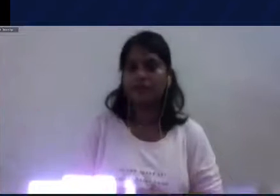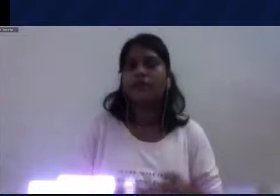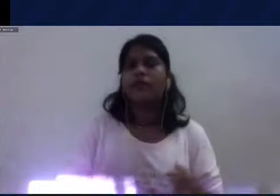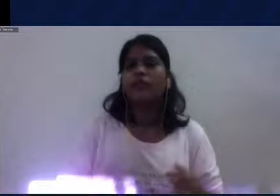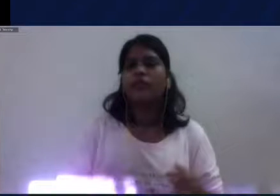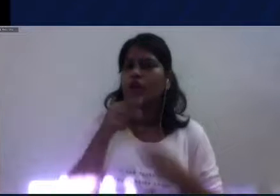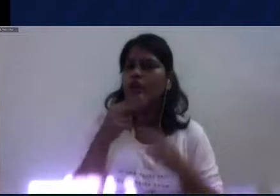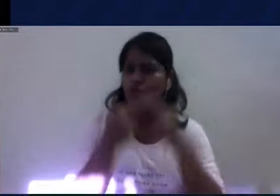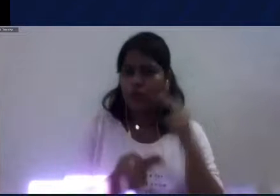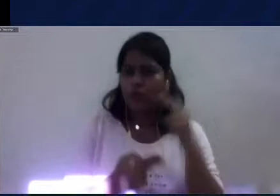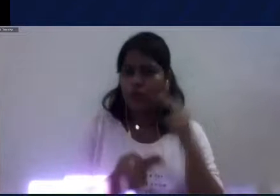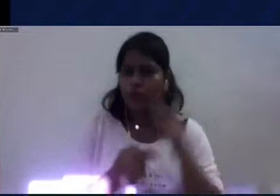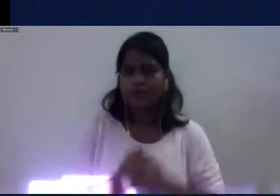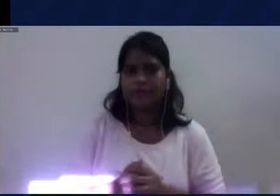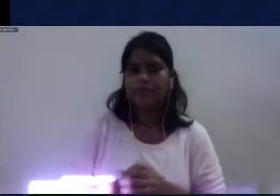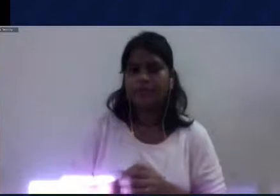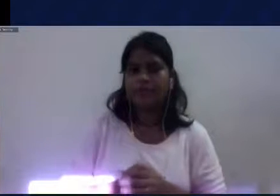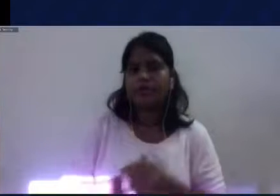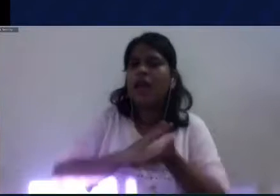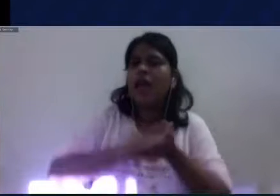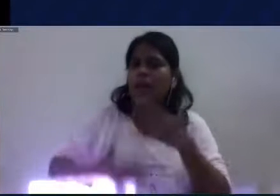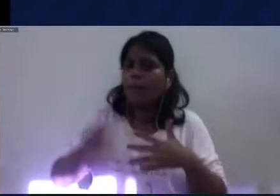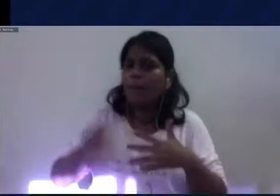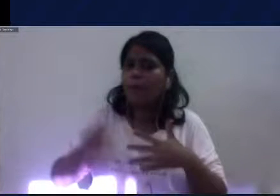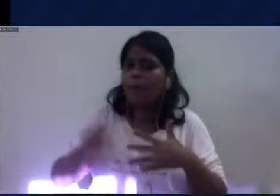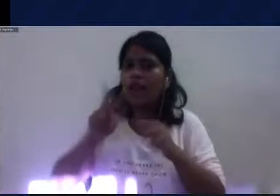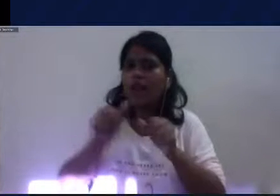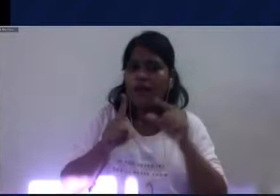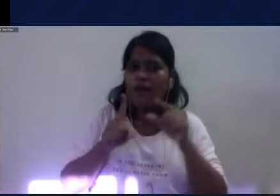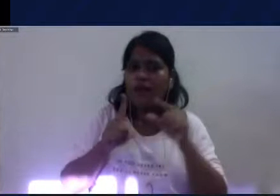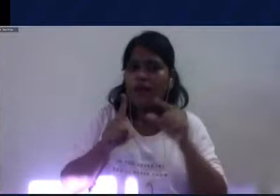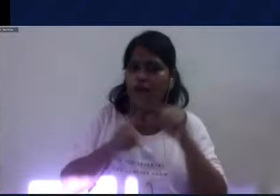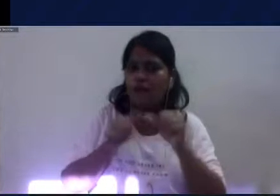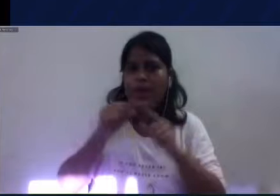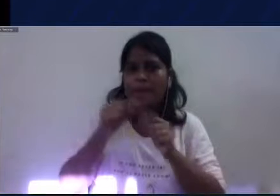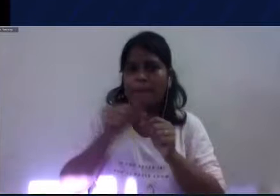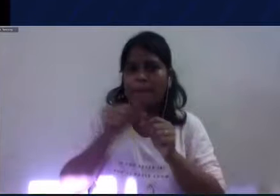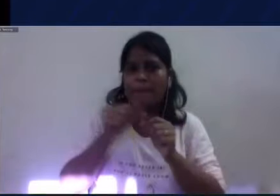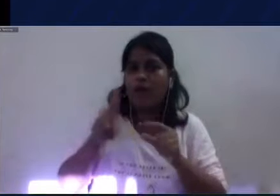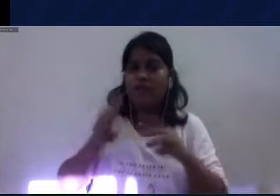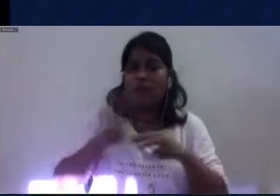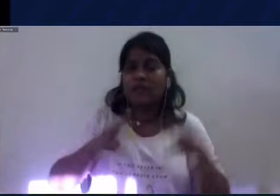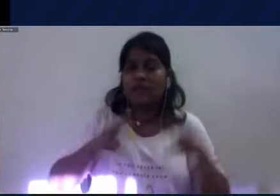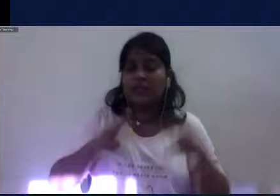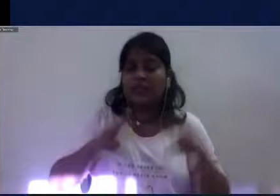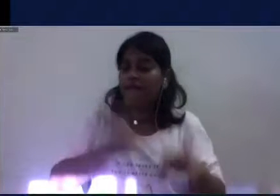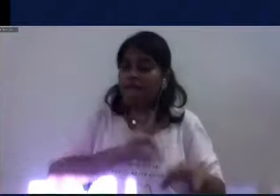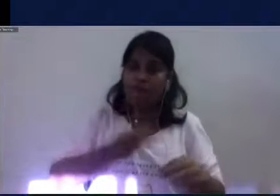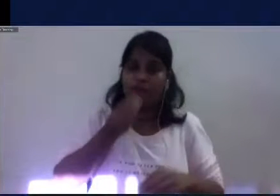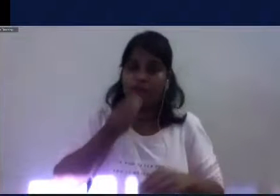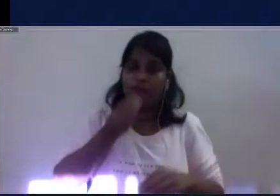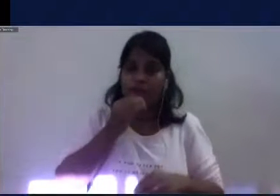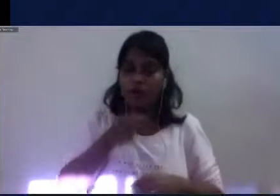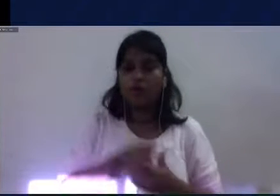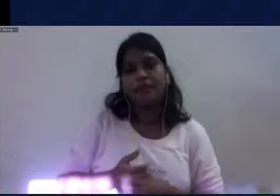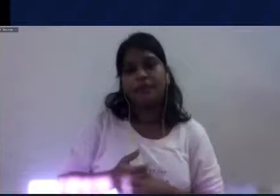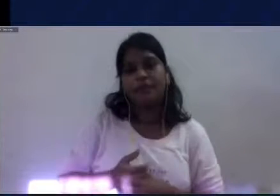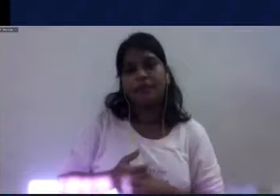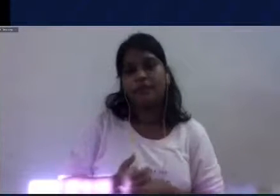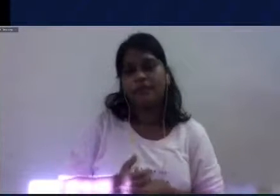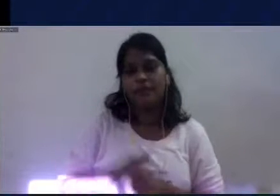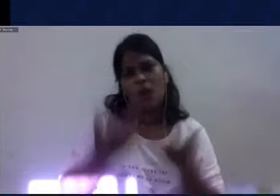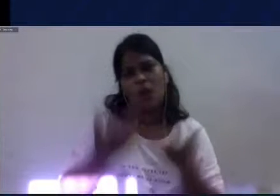of the humble vada pav, Mumbai's favorite street food, going places. You all must